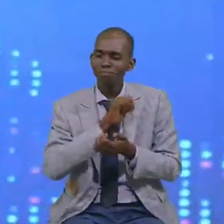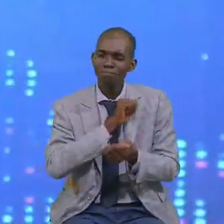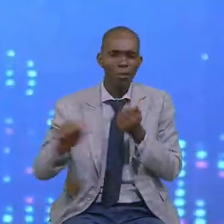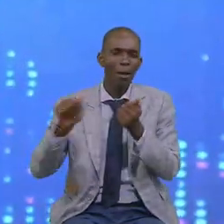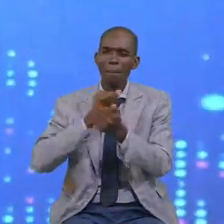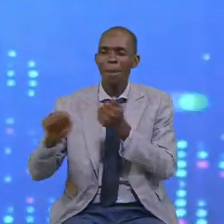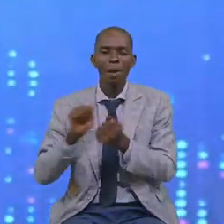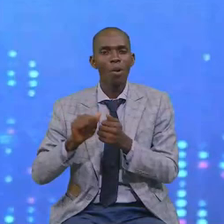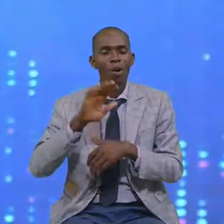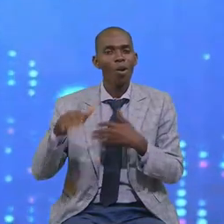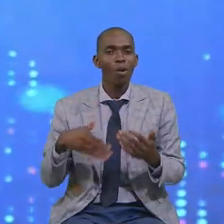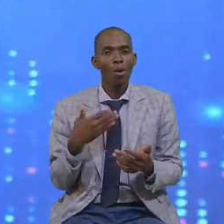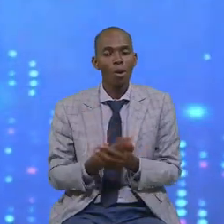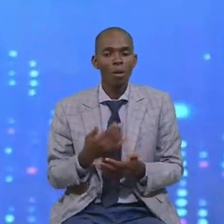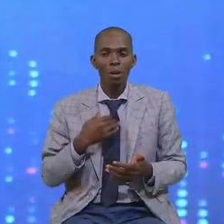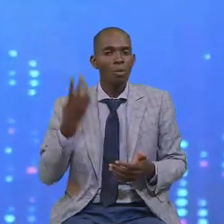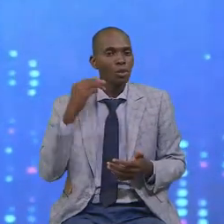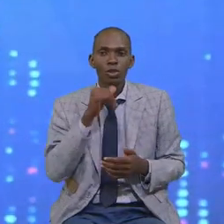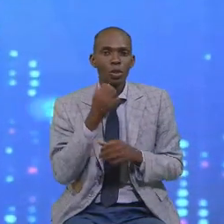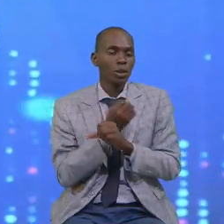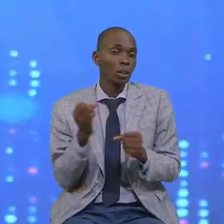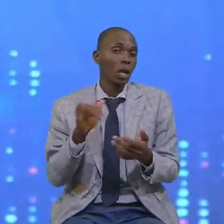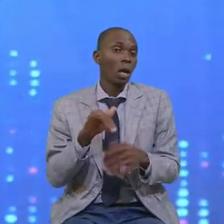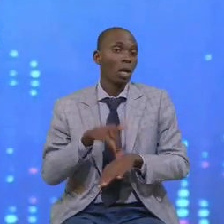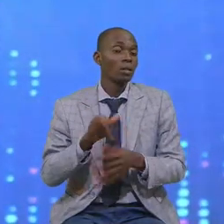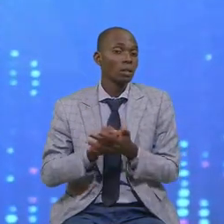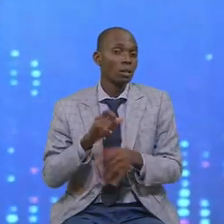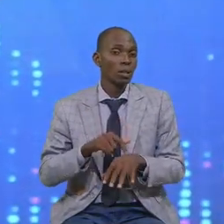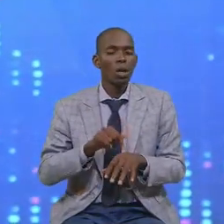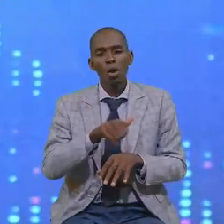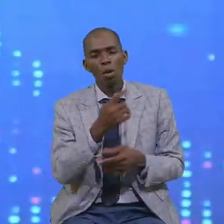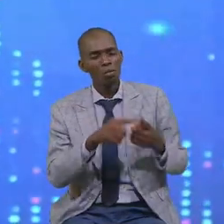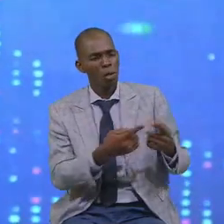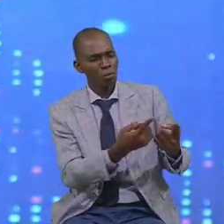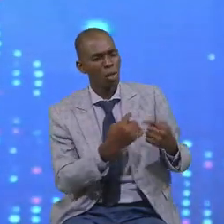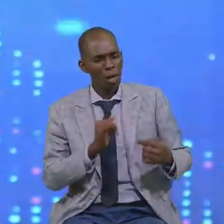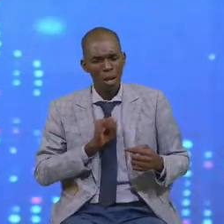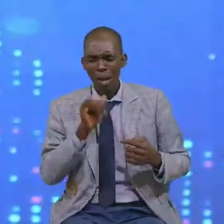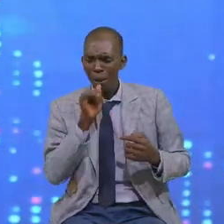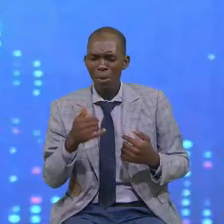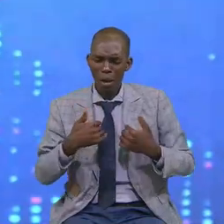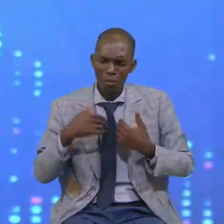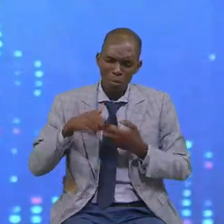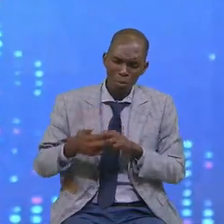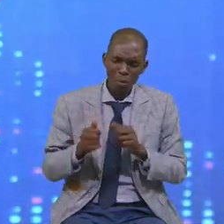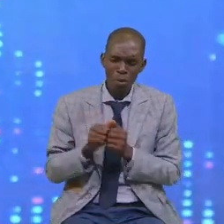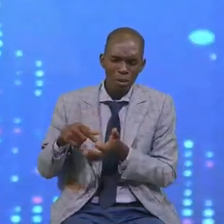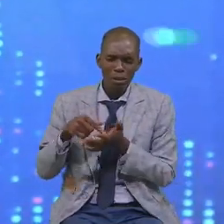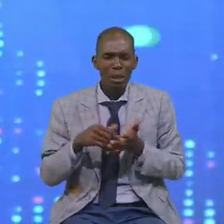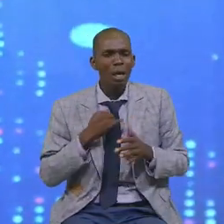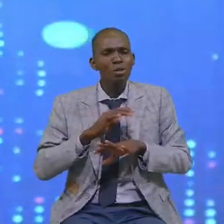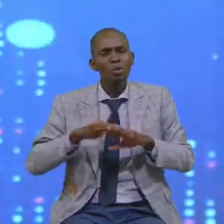friend came and said, I've been battling with this. Can you help me? I didn't know how to say no to